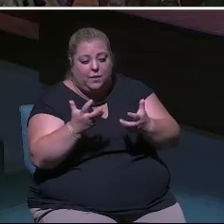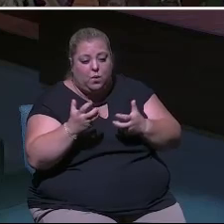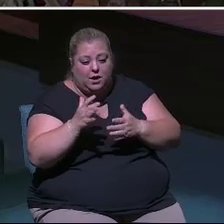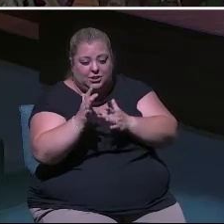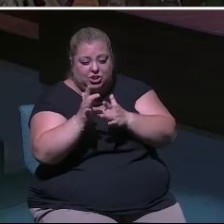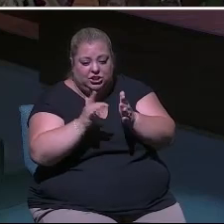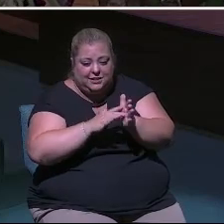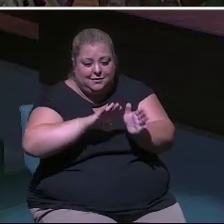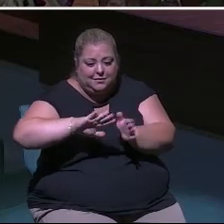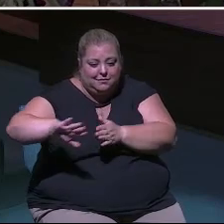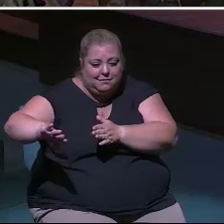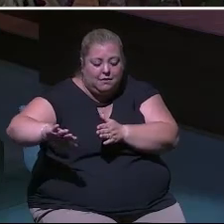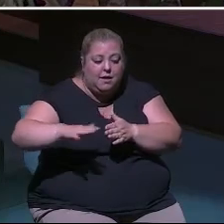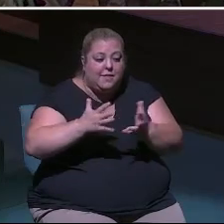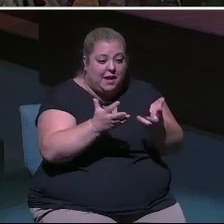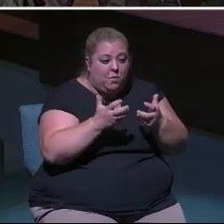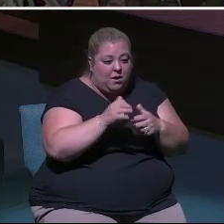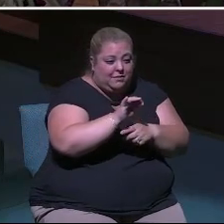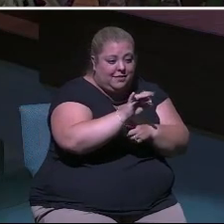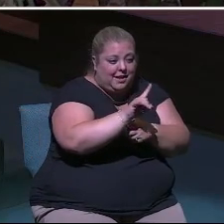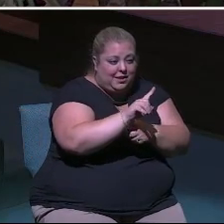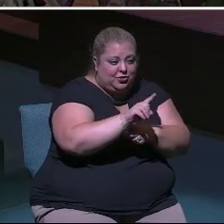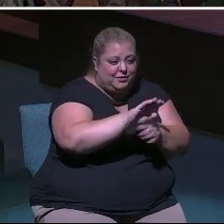Lazarus out of the way. Why?